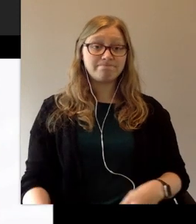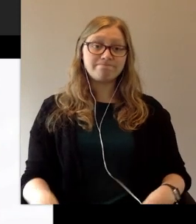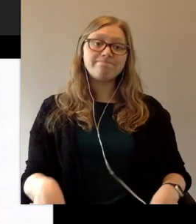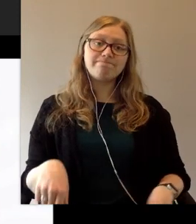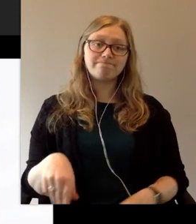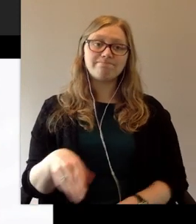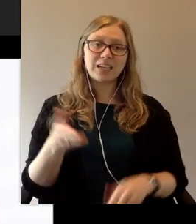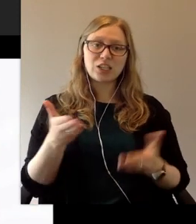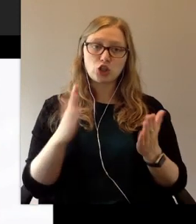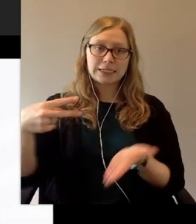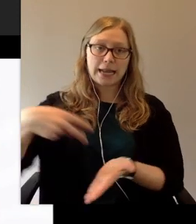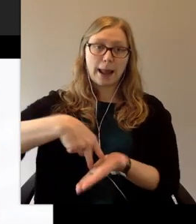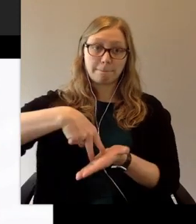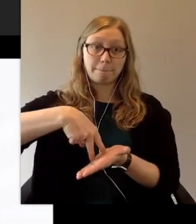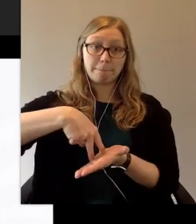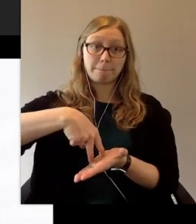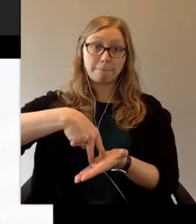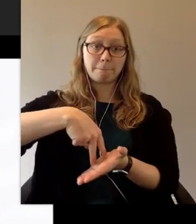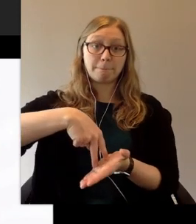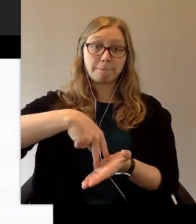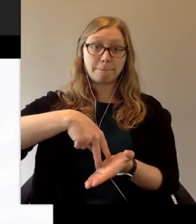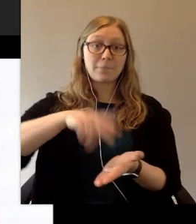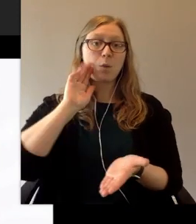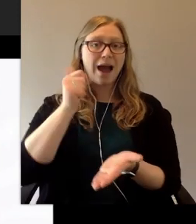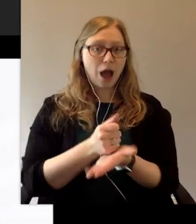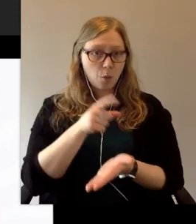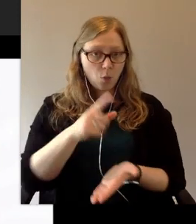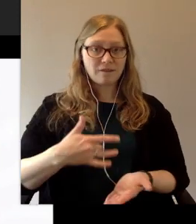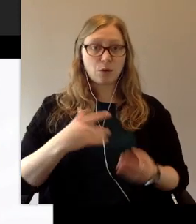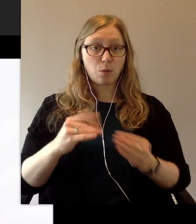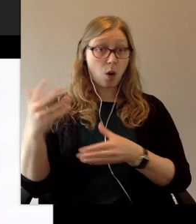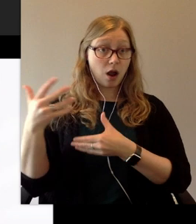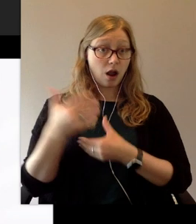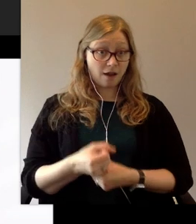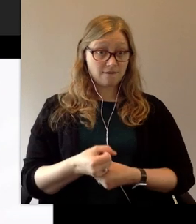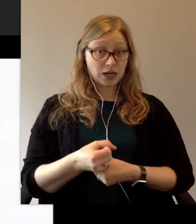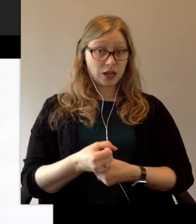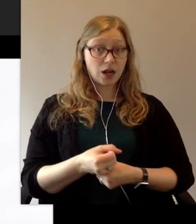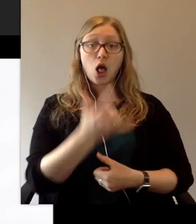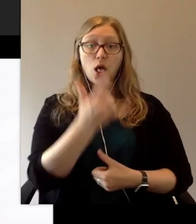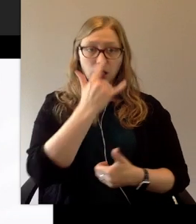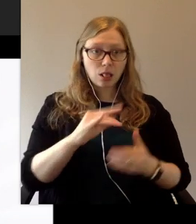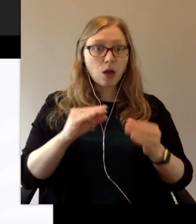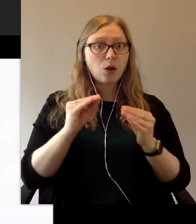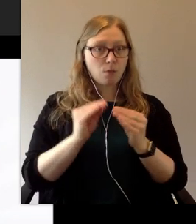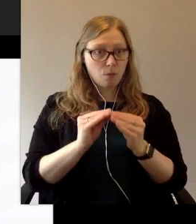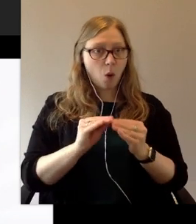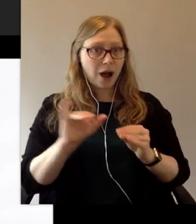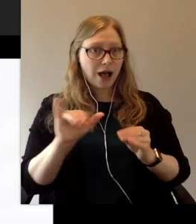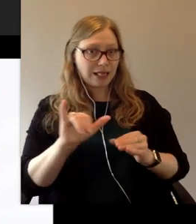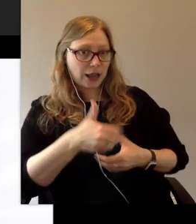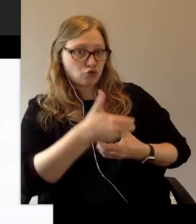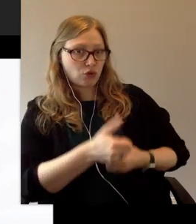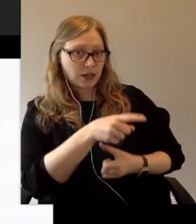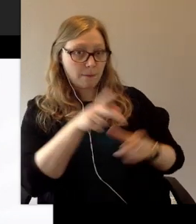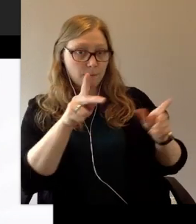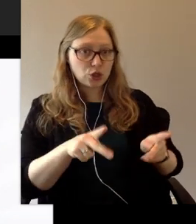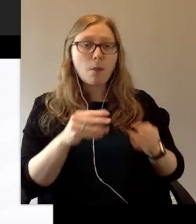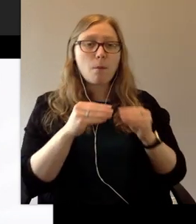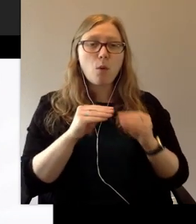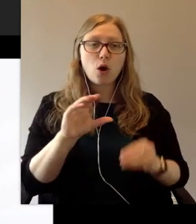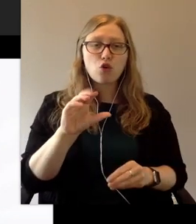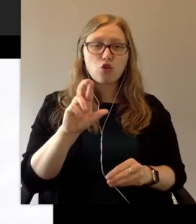up. This will help you feel more confident and it will make you look more credible. Alright?